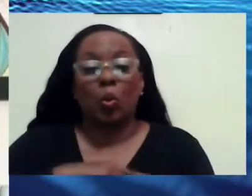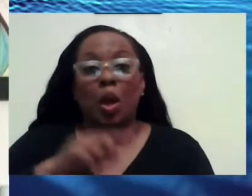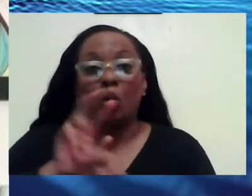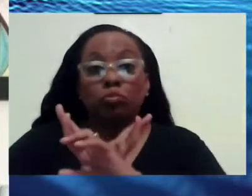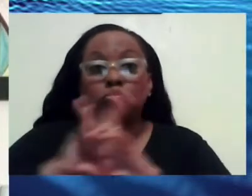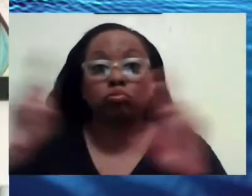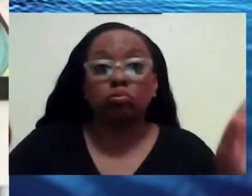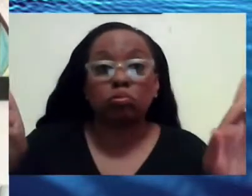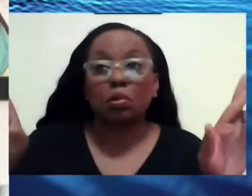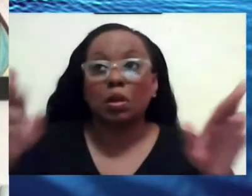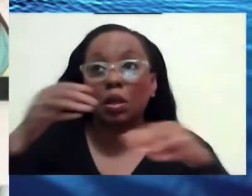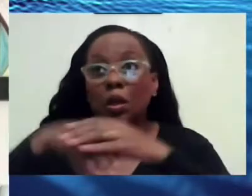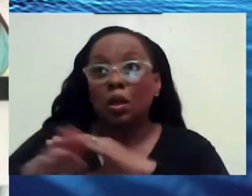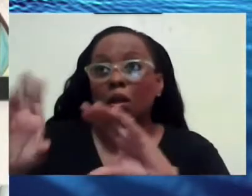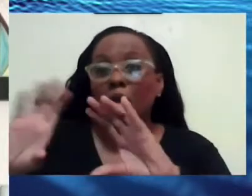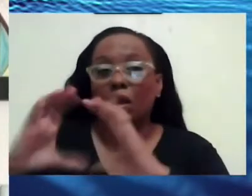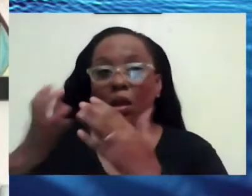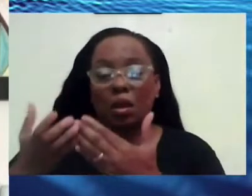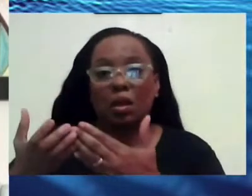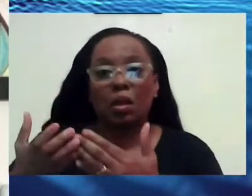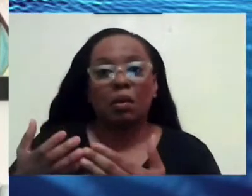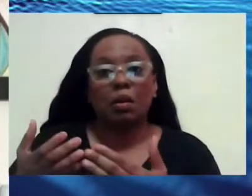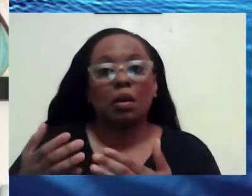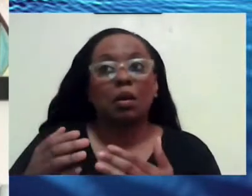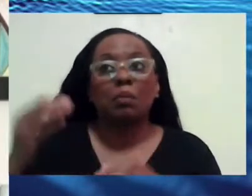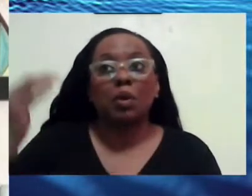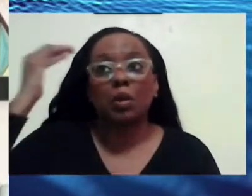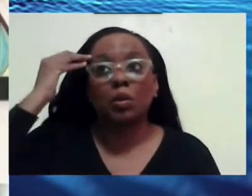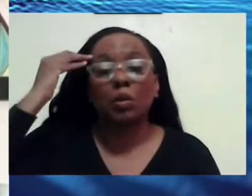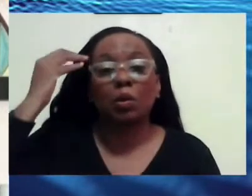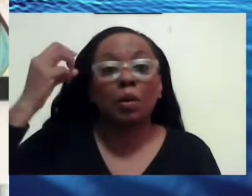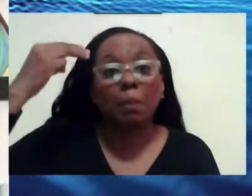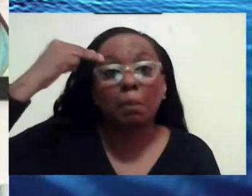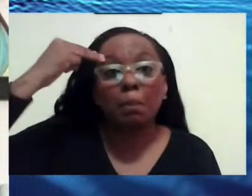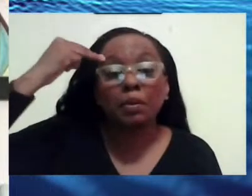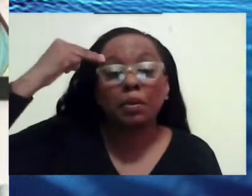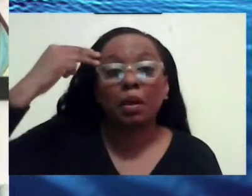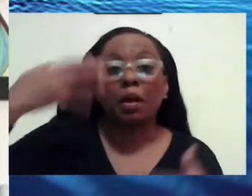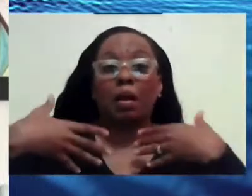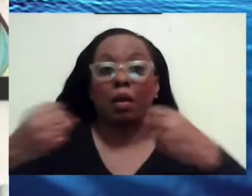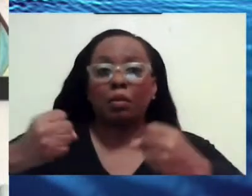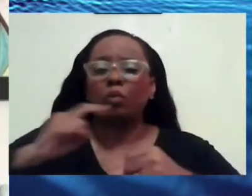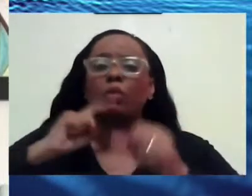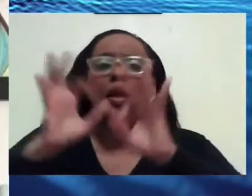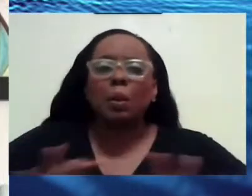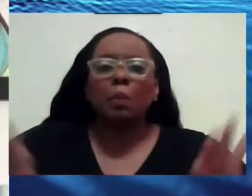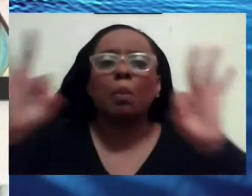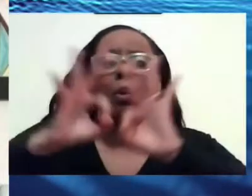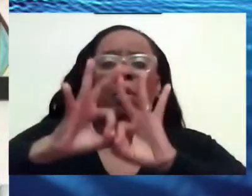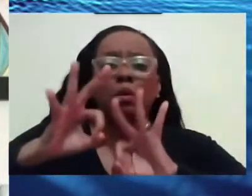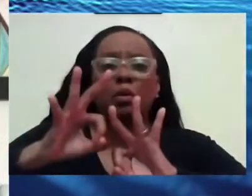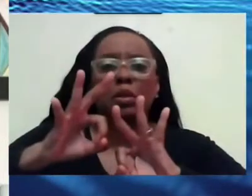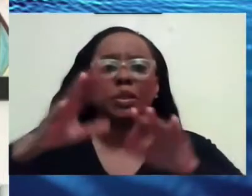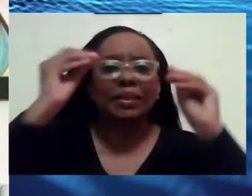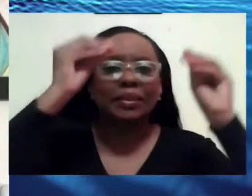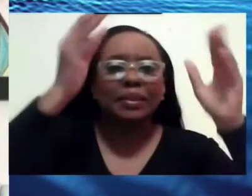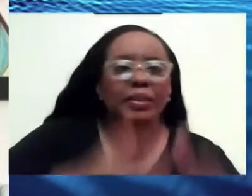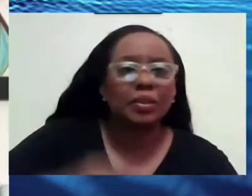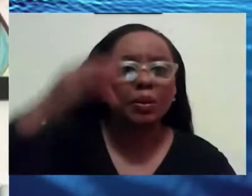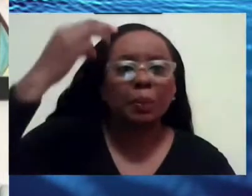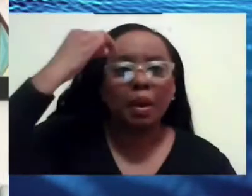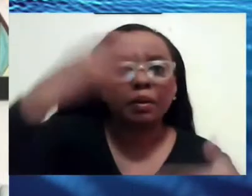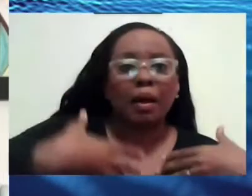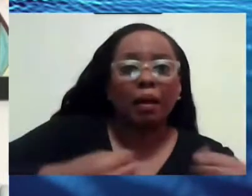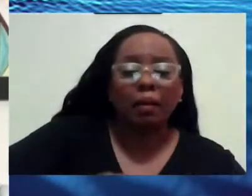mental health and wellness of our teachers was of paramount importance, and certainly also of our students. And therefore, I would have said on the